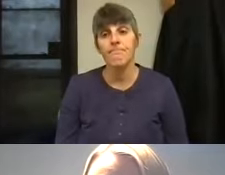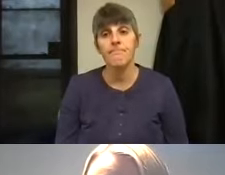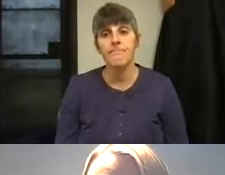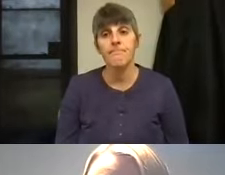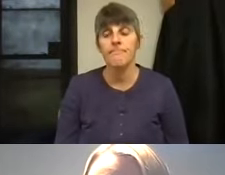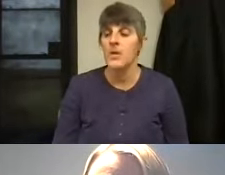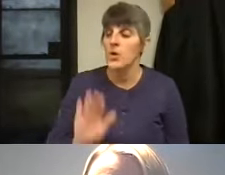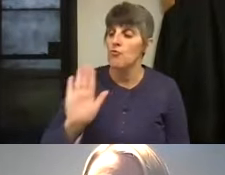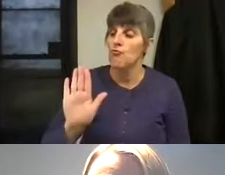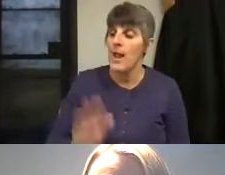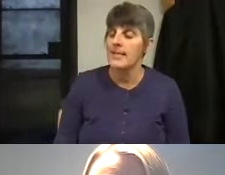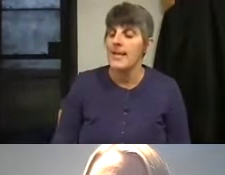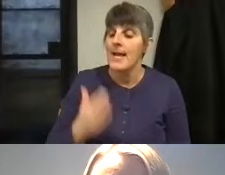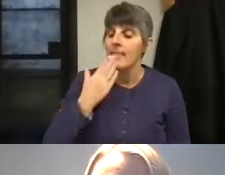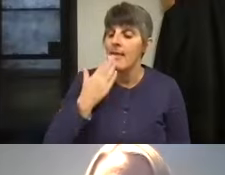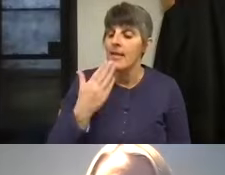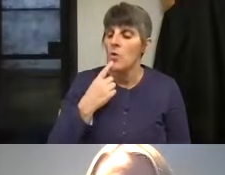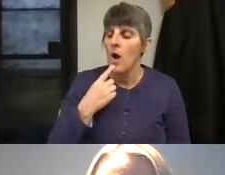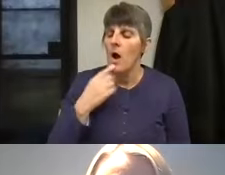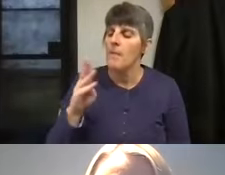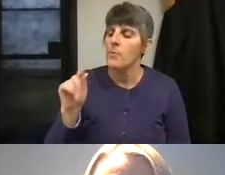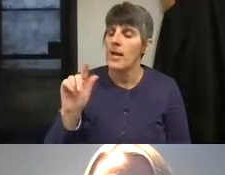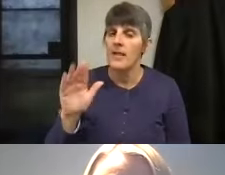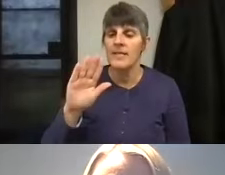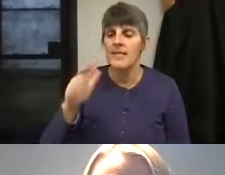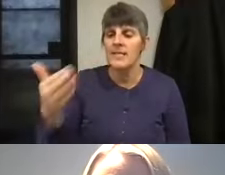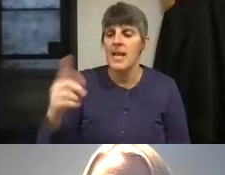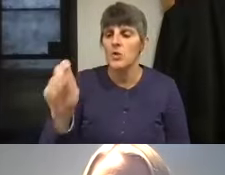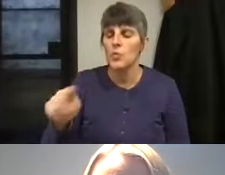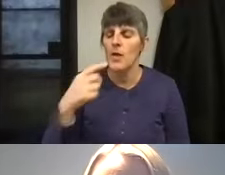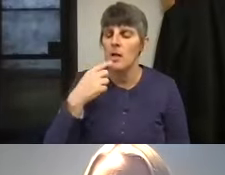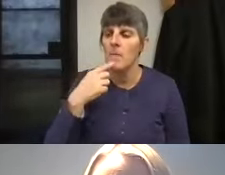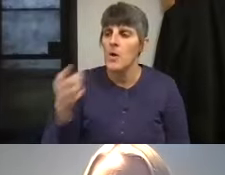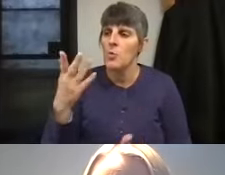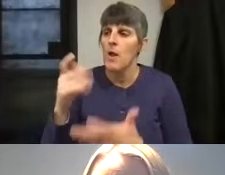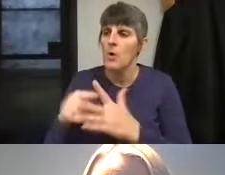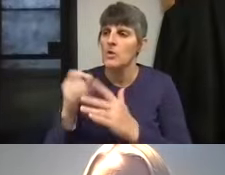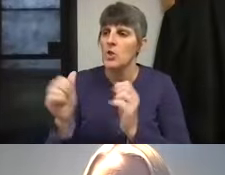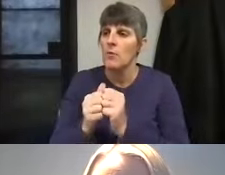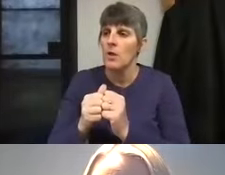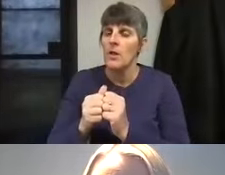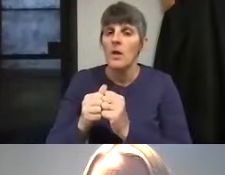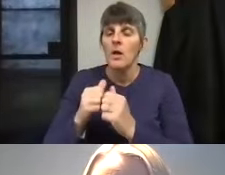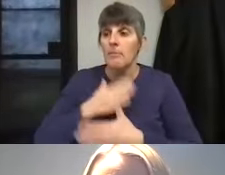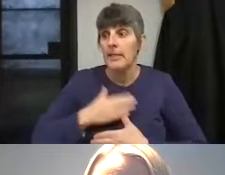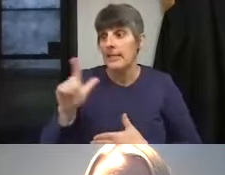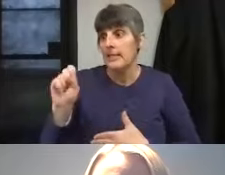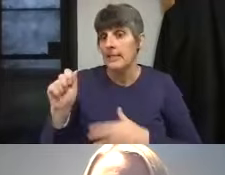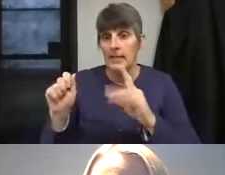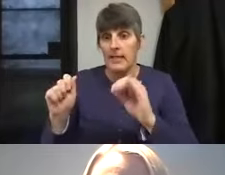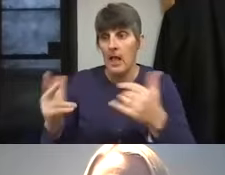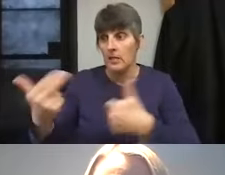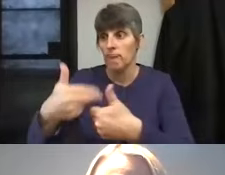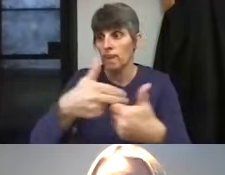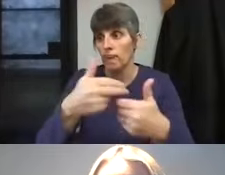Great. Thank you. Brenna, this next question you might want to start us off with, but please, Lisa and Kelly, feel free to